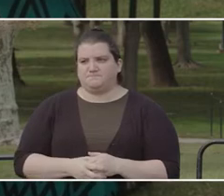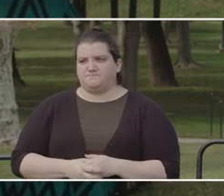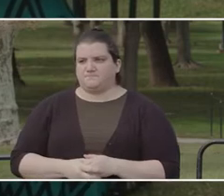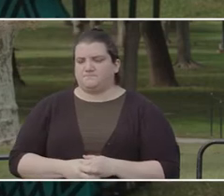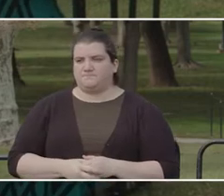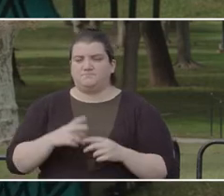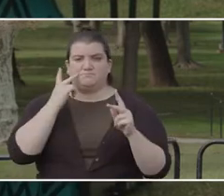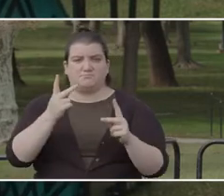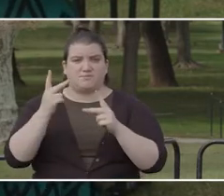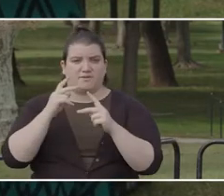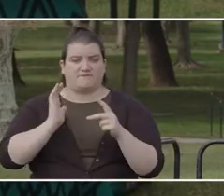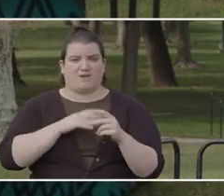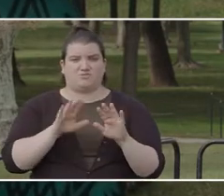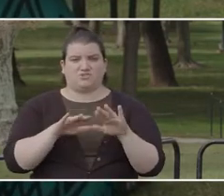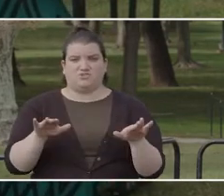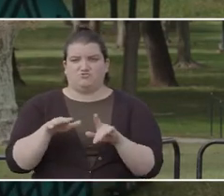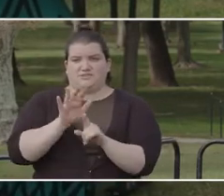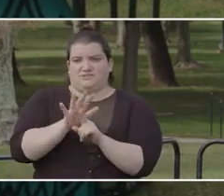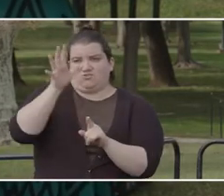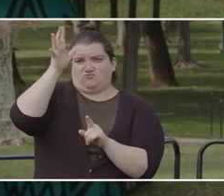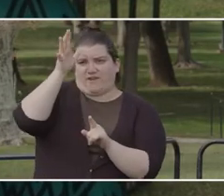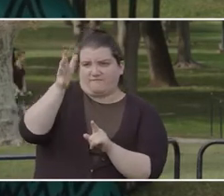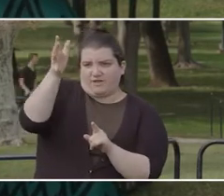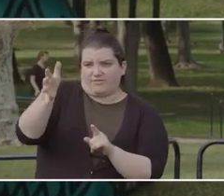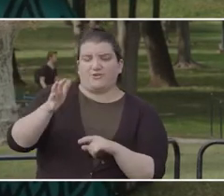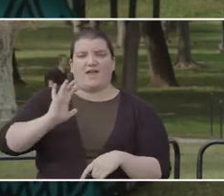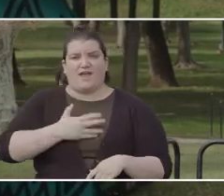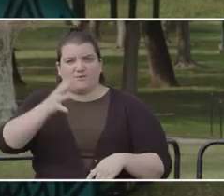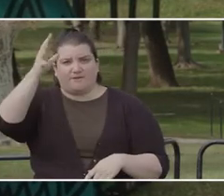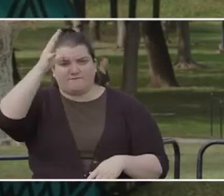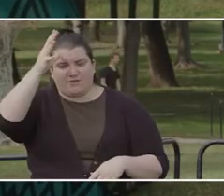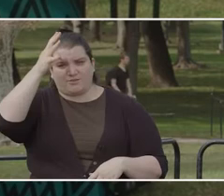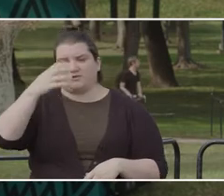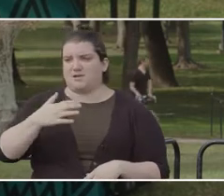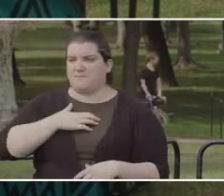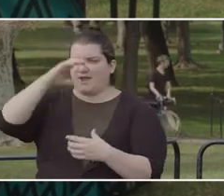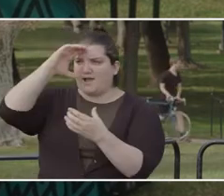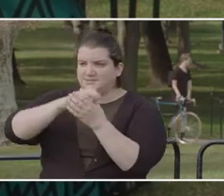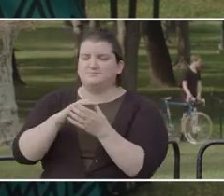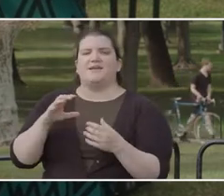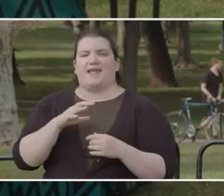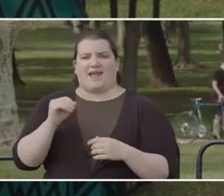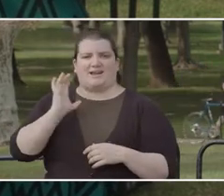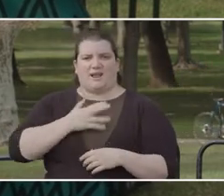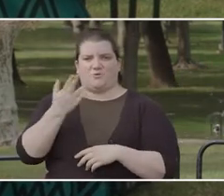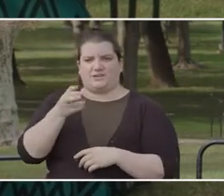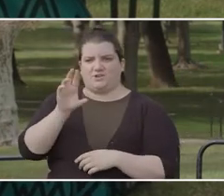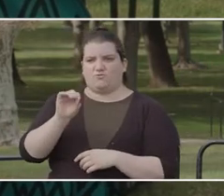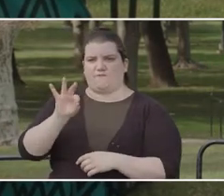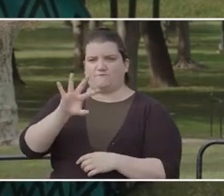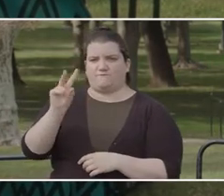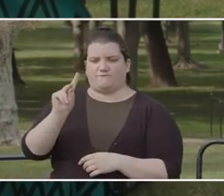In memory of our children's grandfather, our father. My husband and our hero, Frank